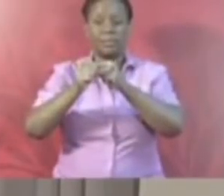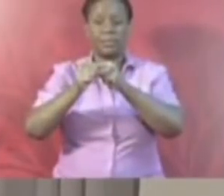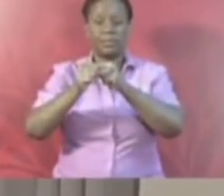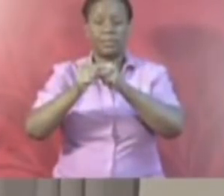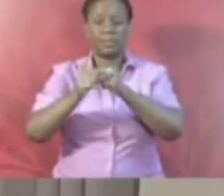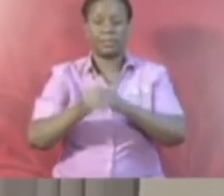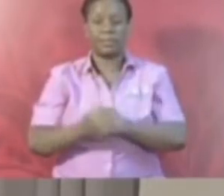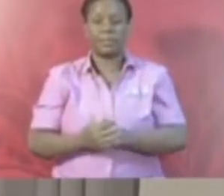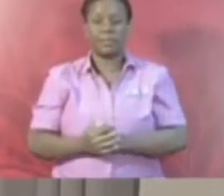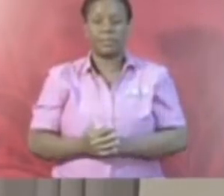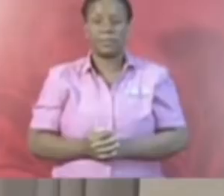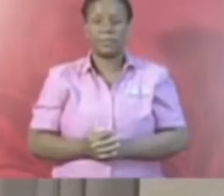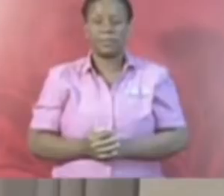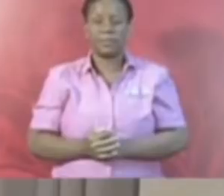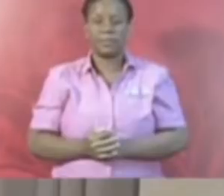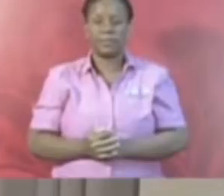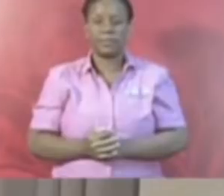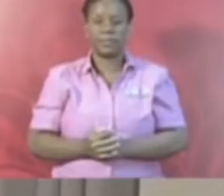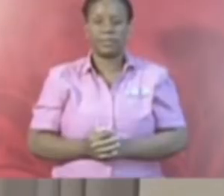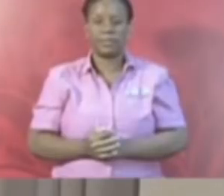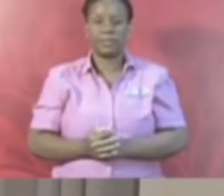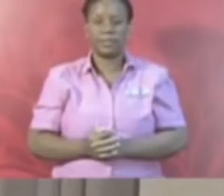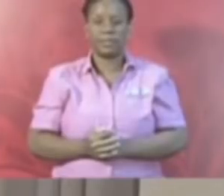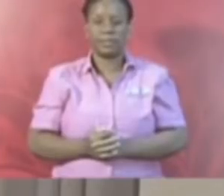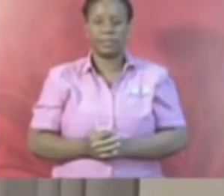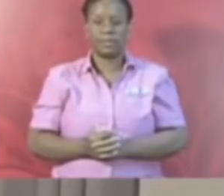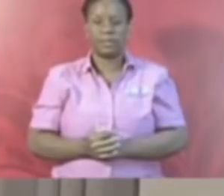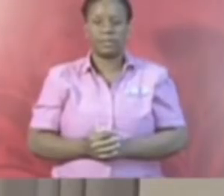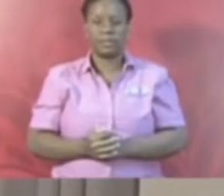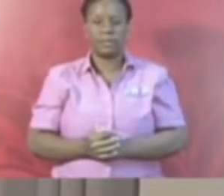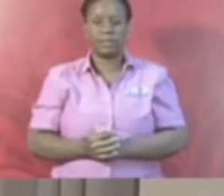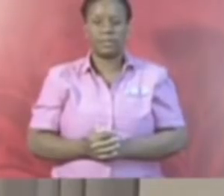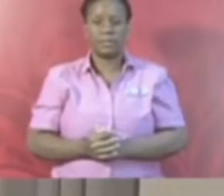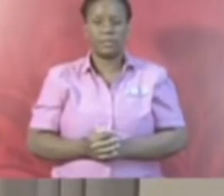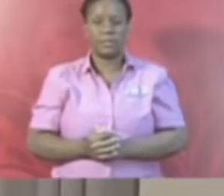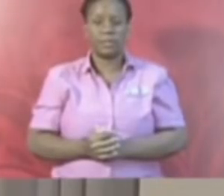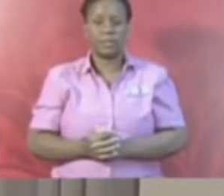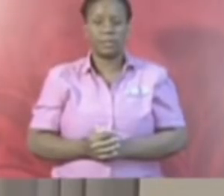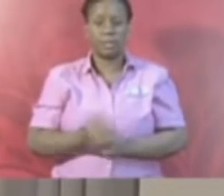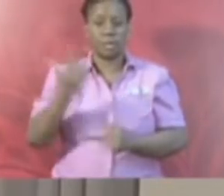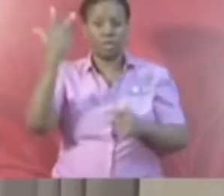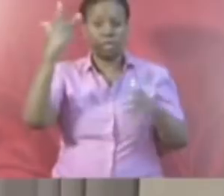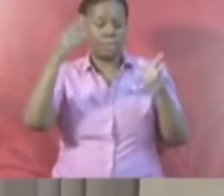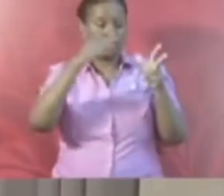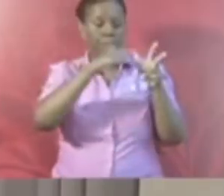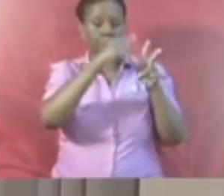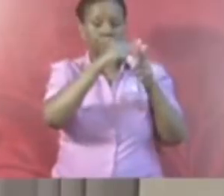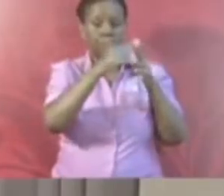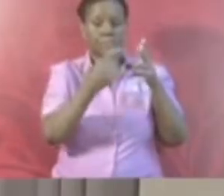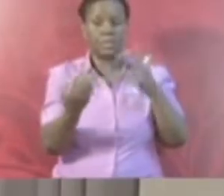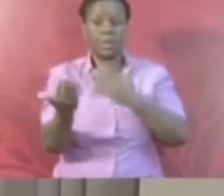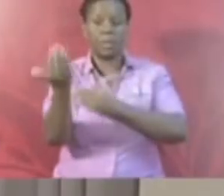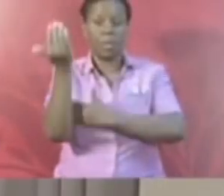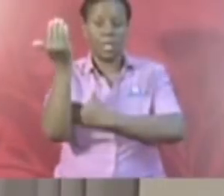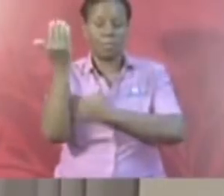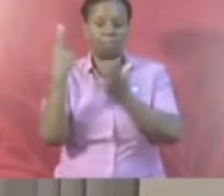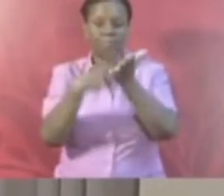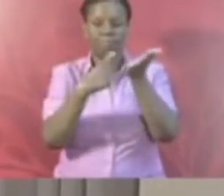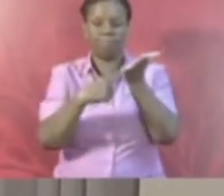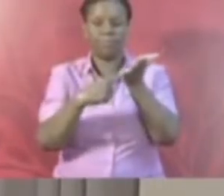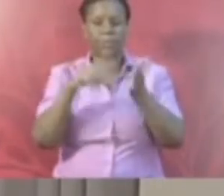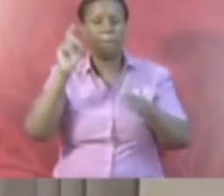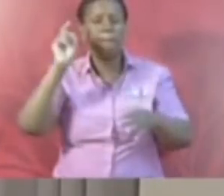Tobago. I'll be making 3 points this morning, but to contextualize those points, I must remind the